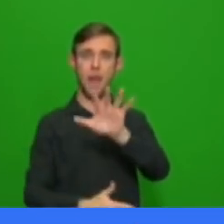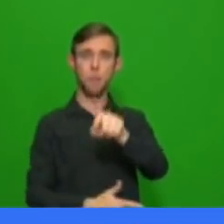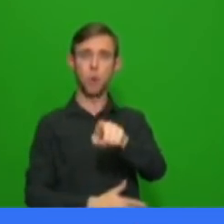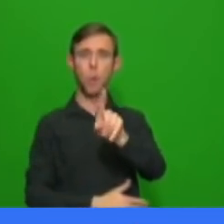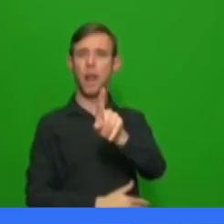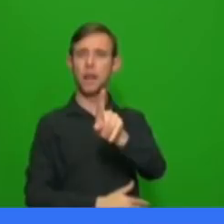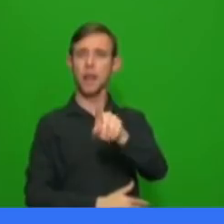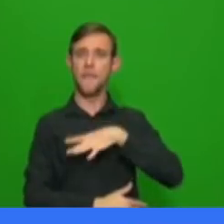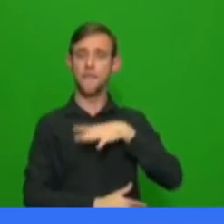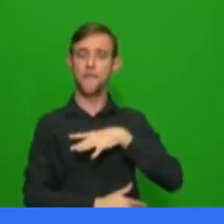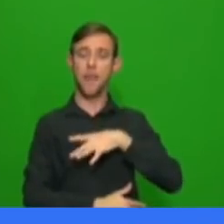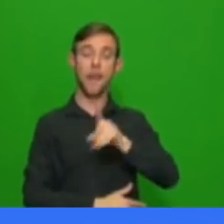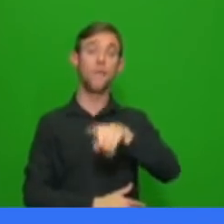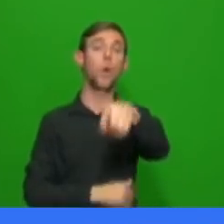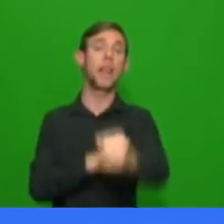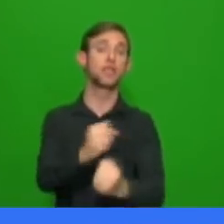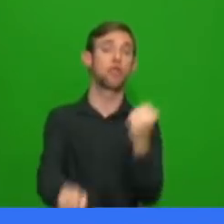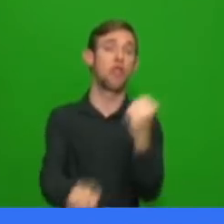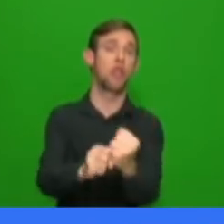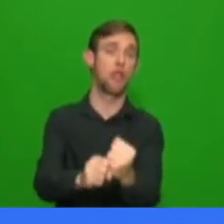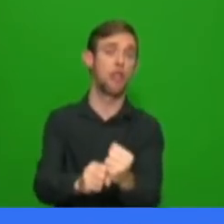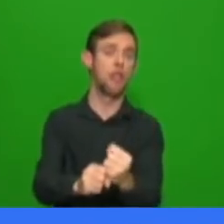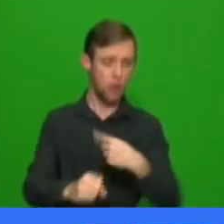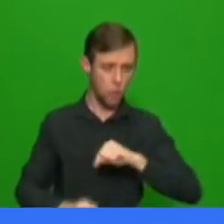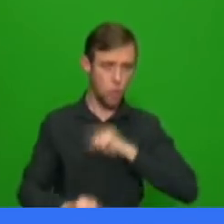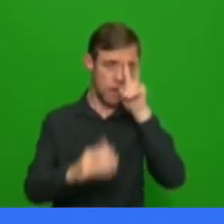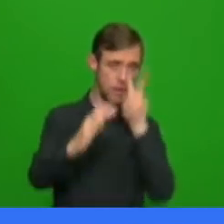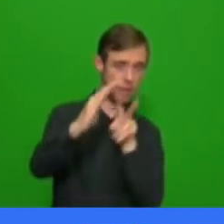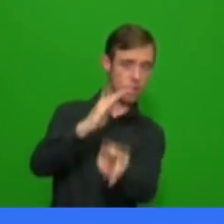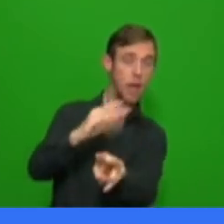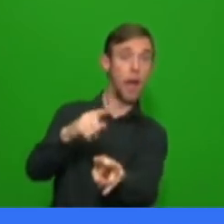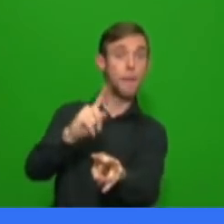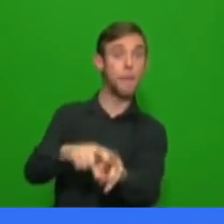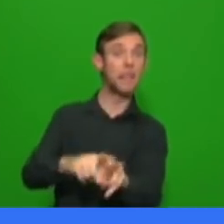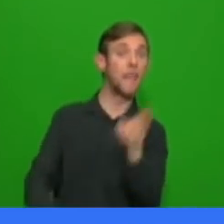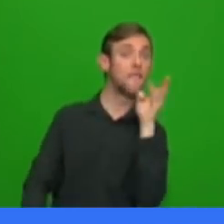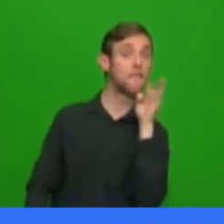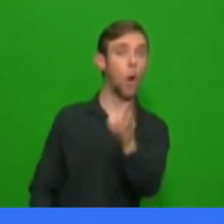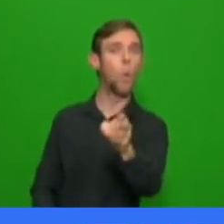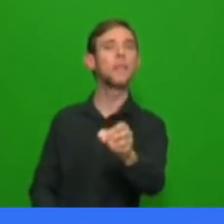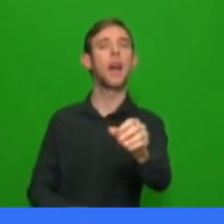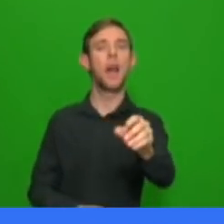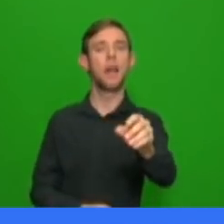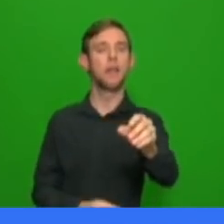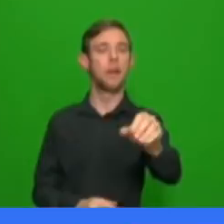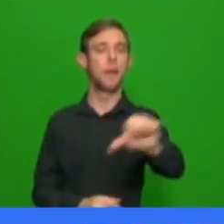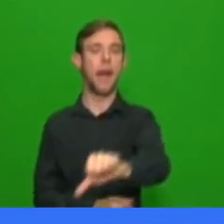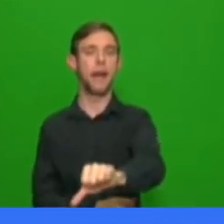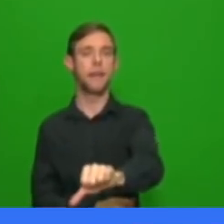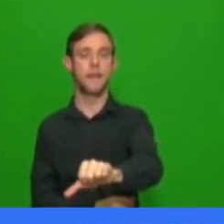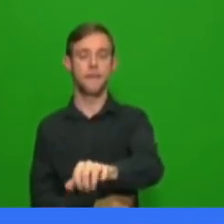year, but going forward, it comes down back towards the